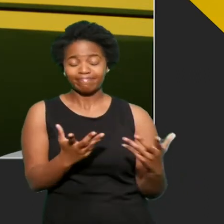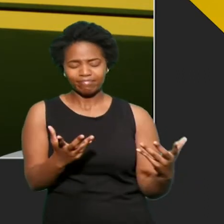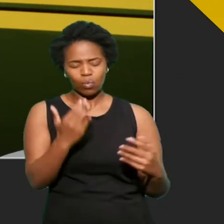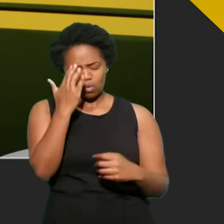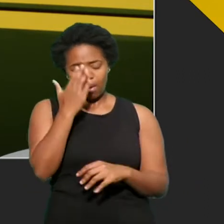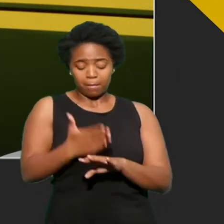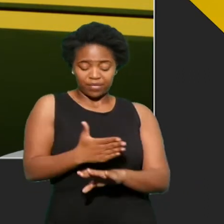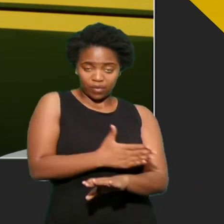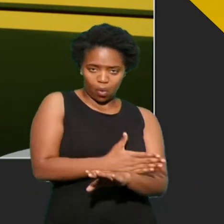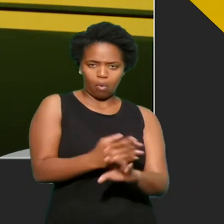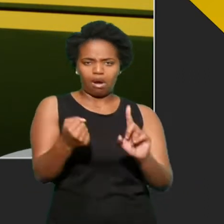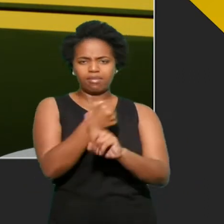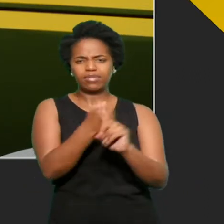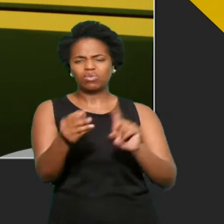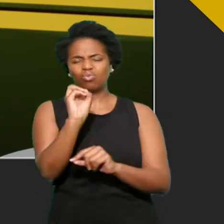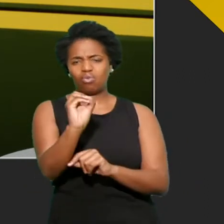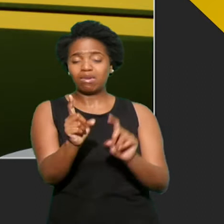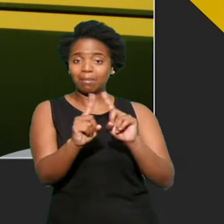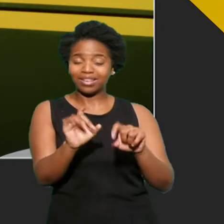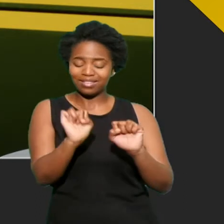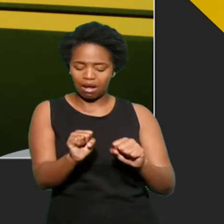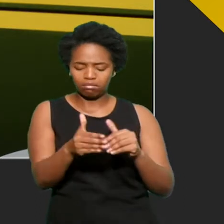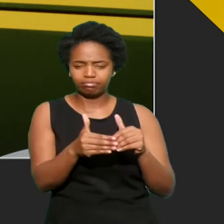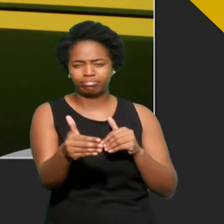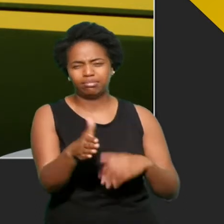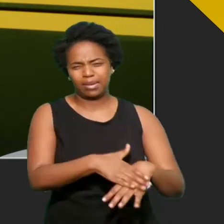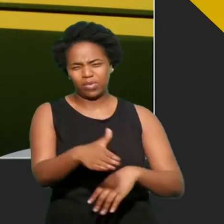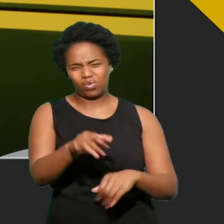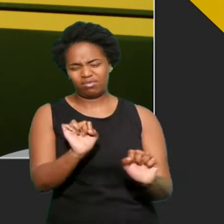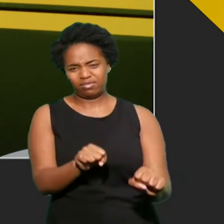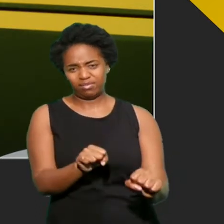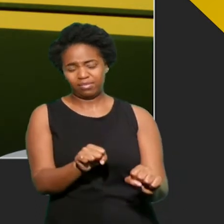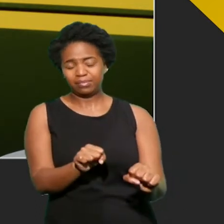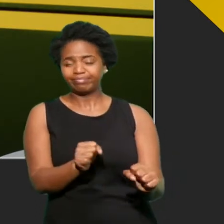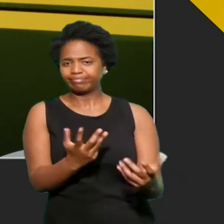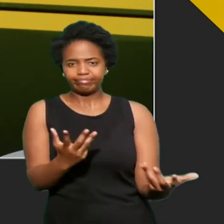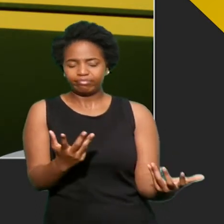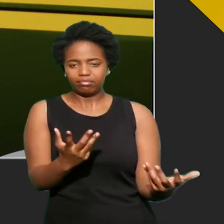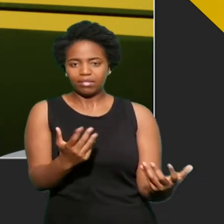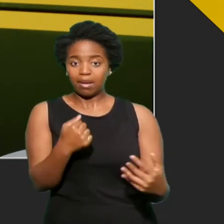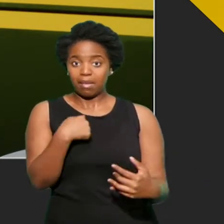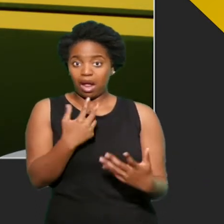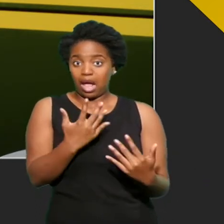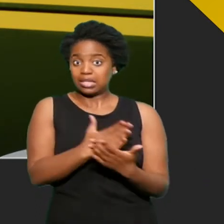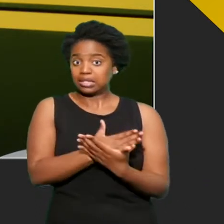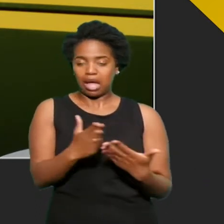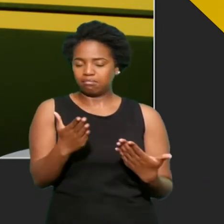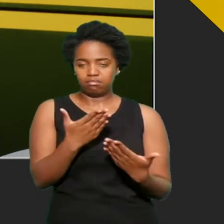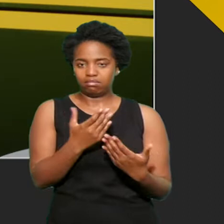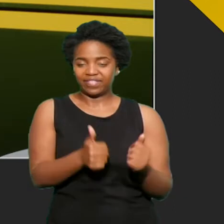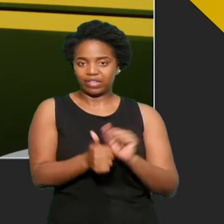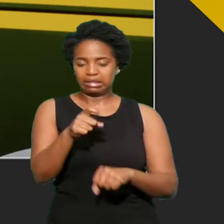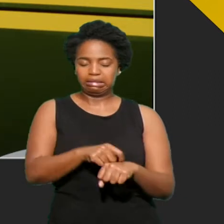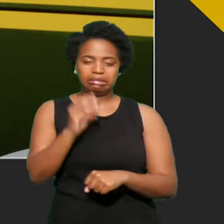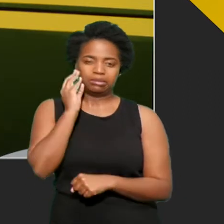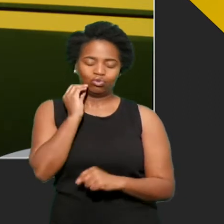but it's something eqale even before. Abanye phinde baphikisa ukuthi cha ngempela leya mangiyazi ngijwayele manje because of the lockdown. And today